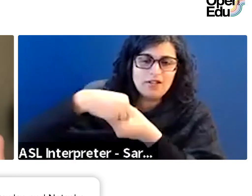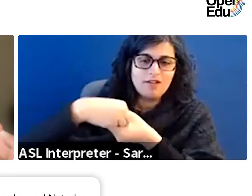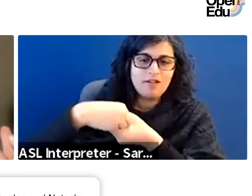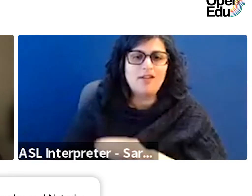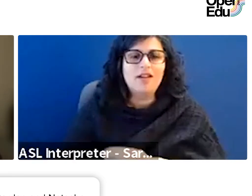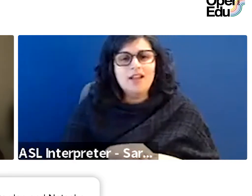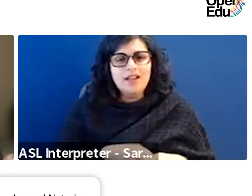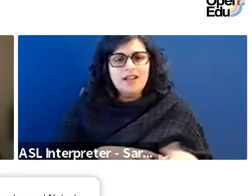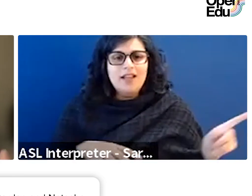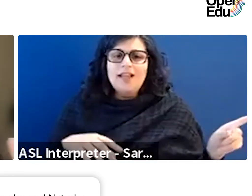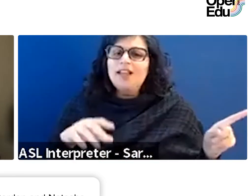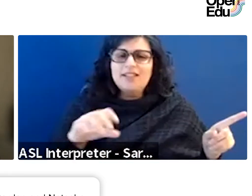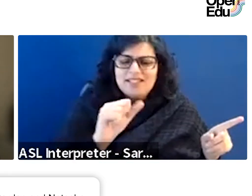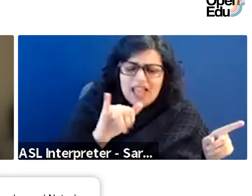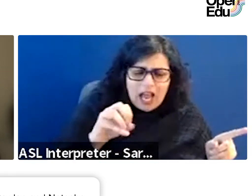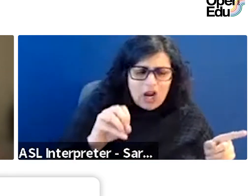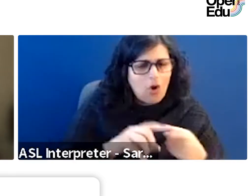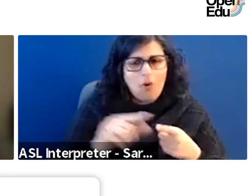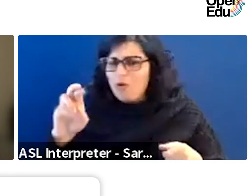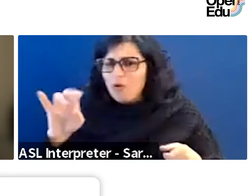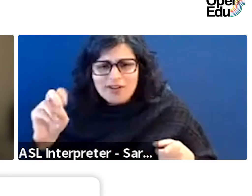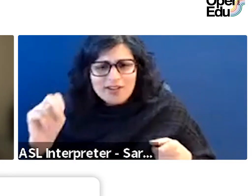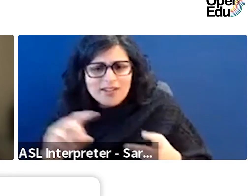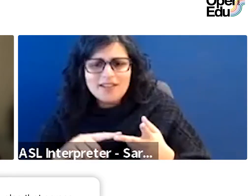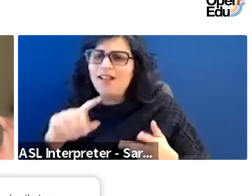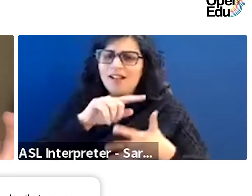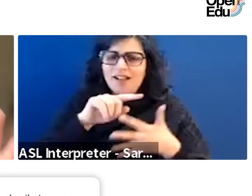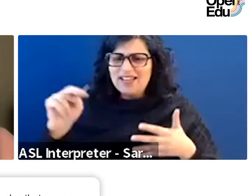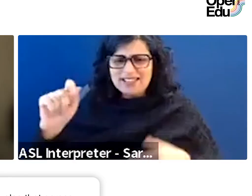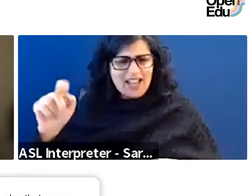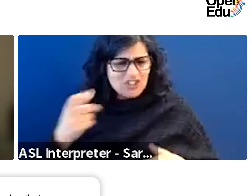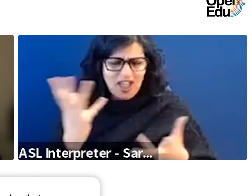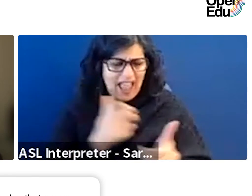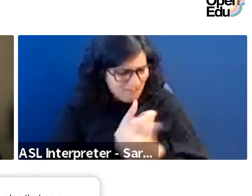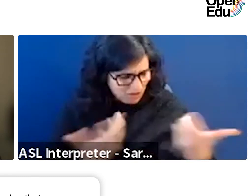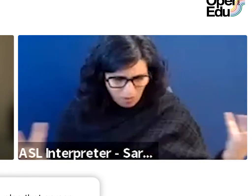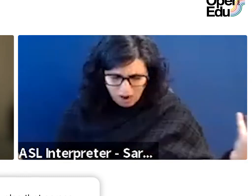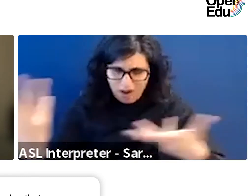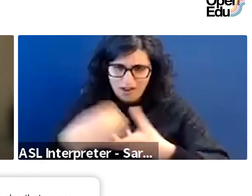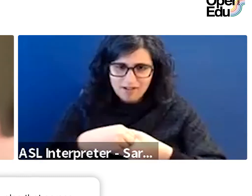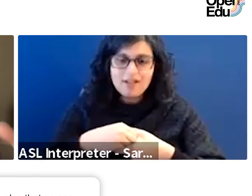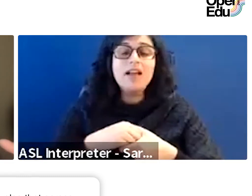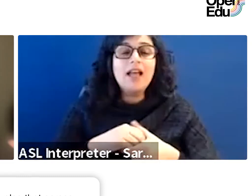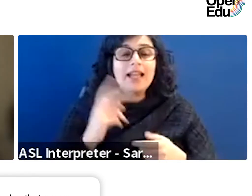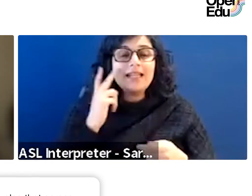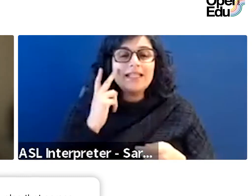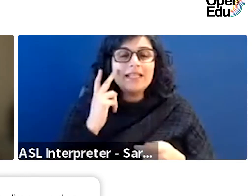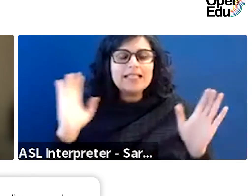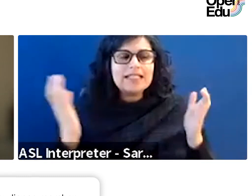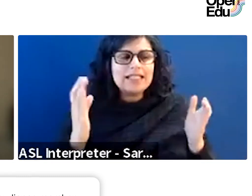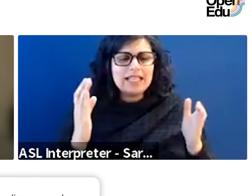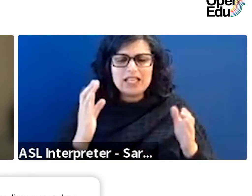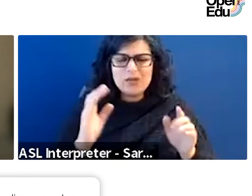Sayo and Gordon and Natasha, you know, everybody's kind of coming in together in that way. It seems also that across all of the designs, and